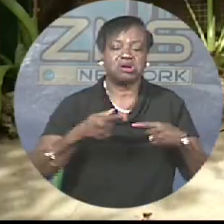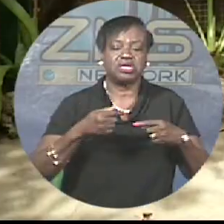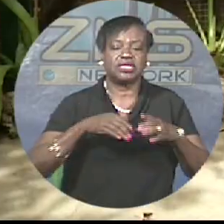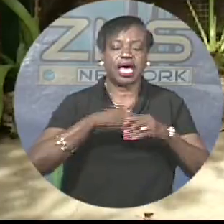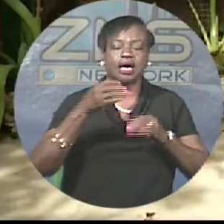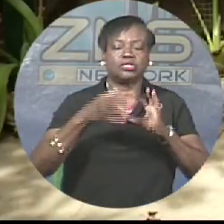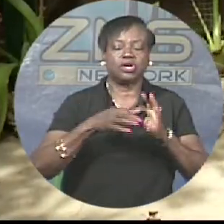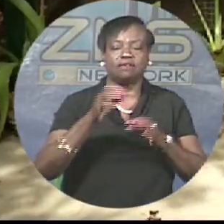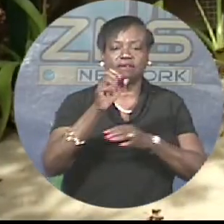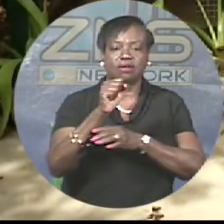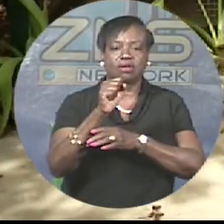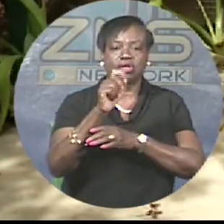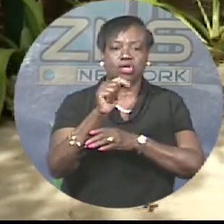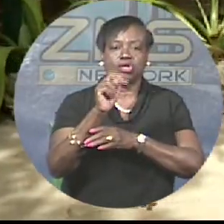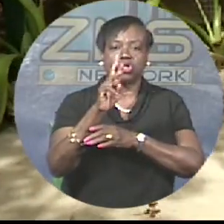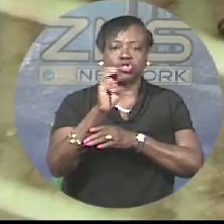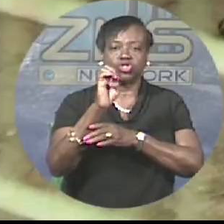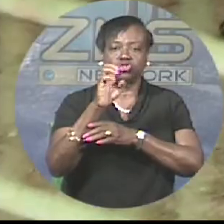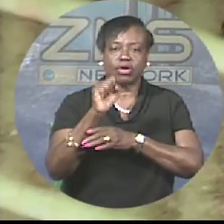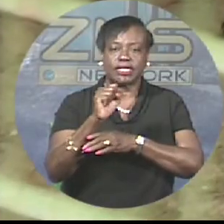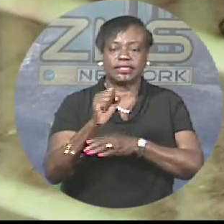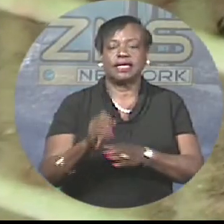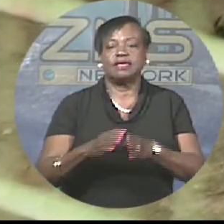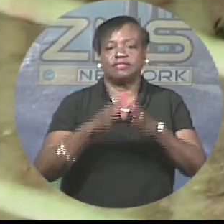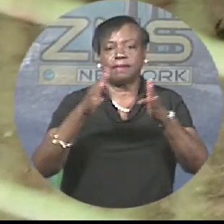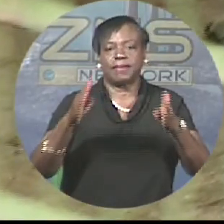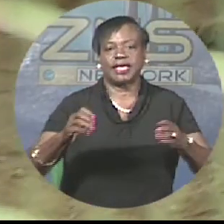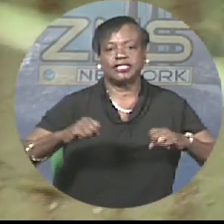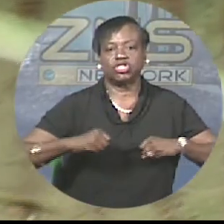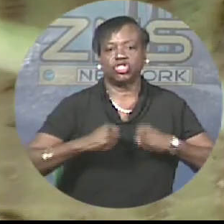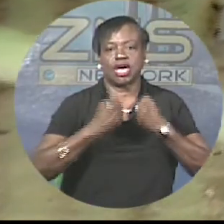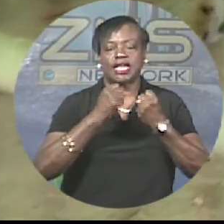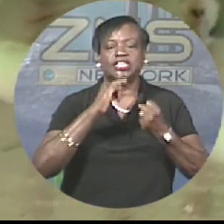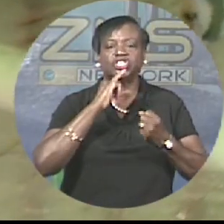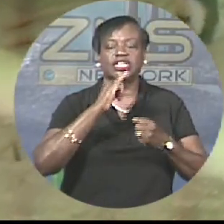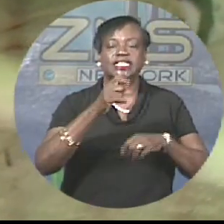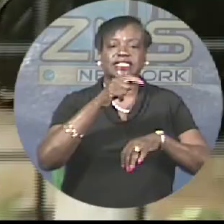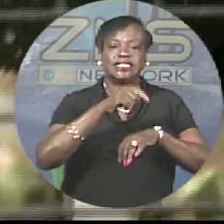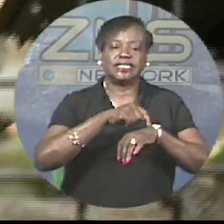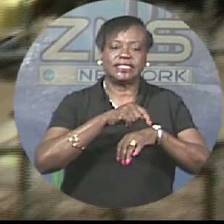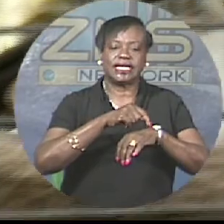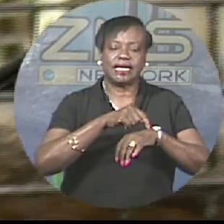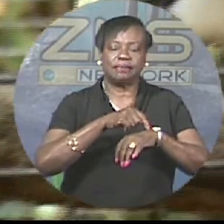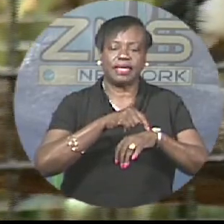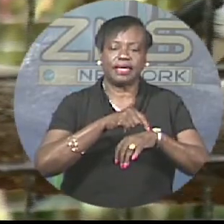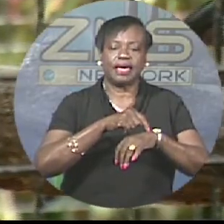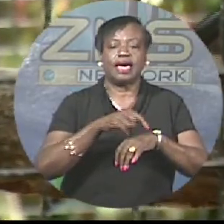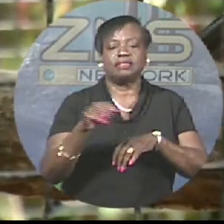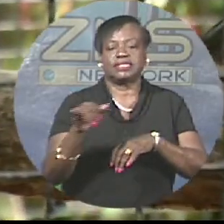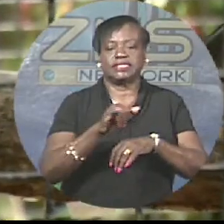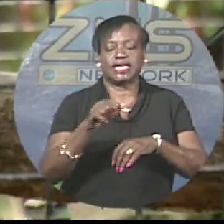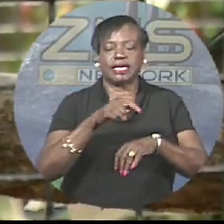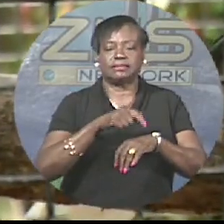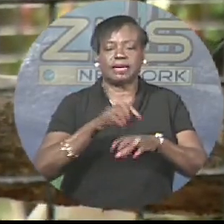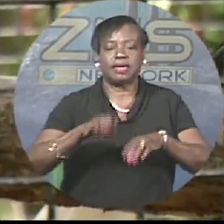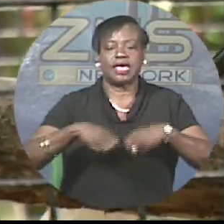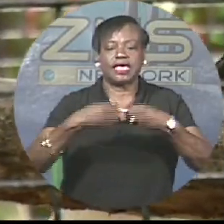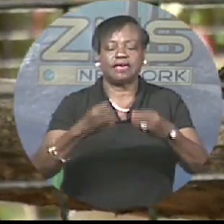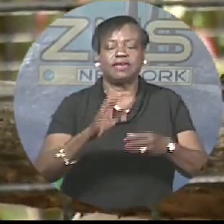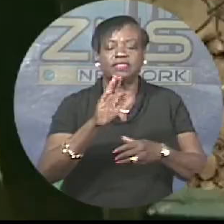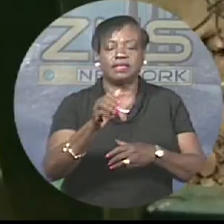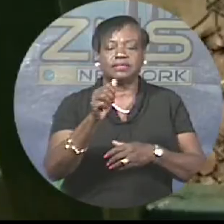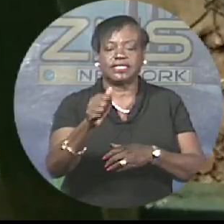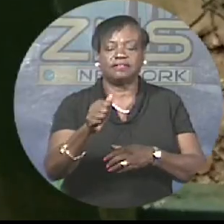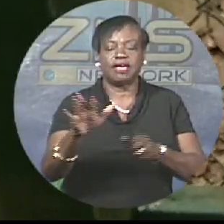Young maintains that their biggest challenge is timing to prevent stressing of the animals, but at the same time, giving themselves